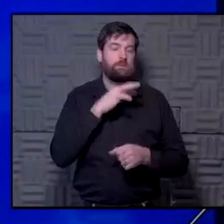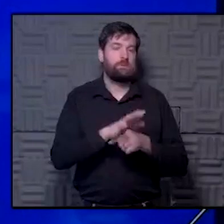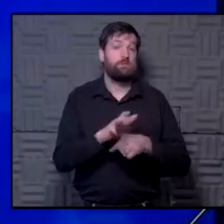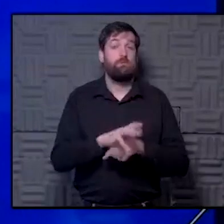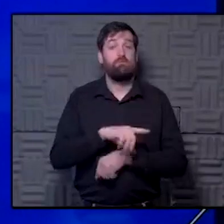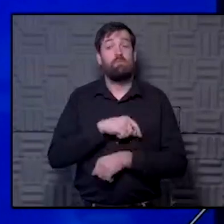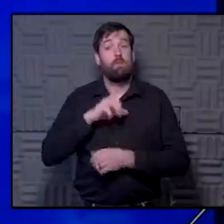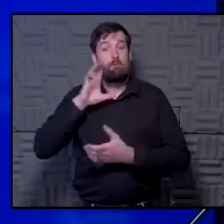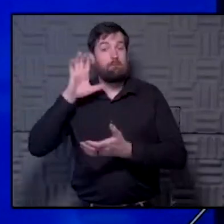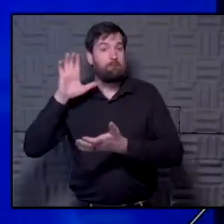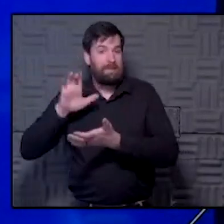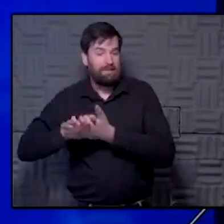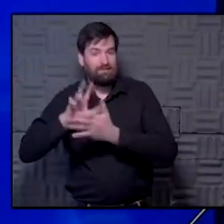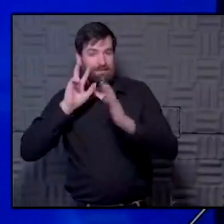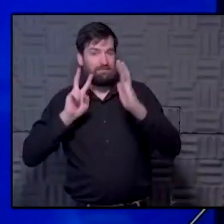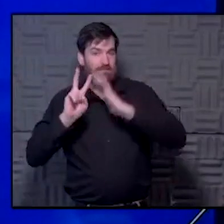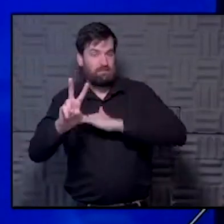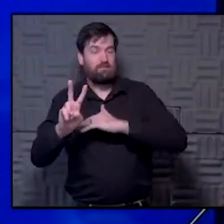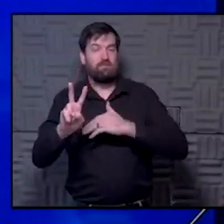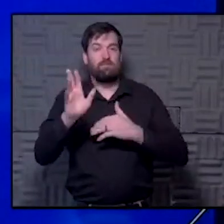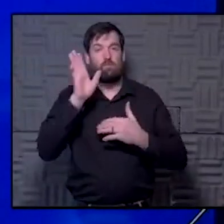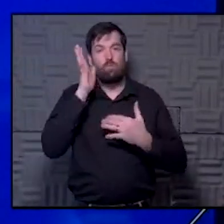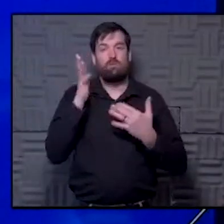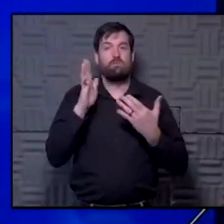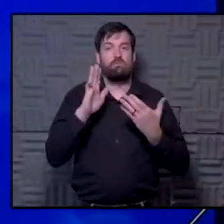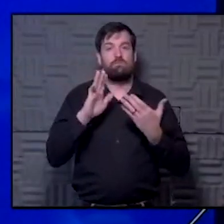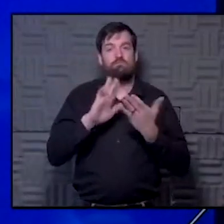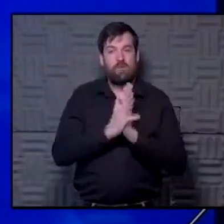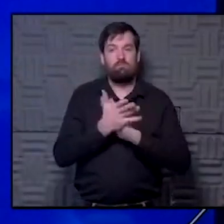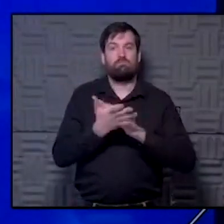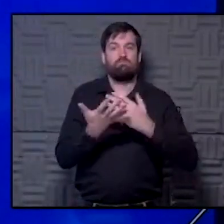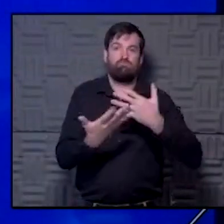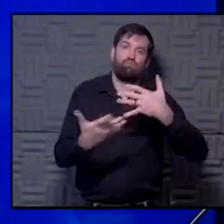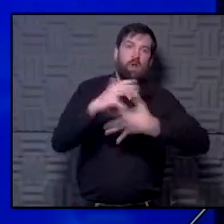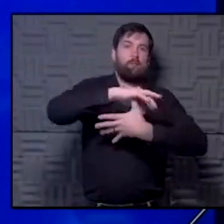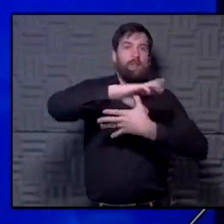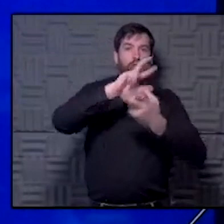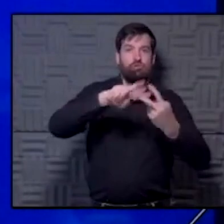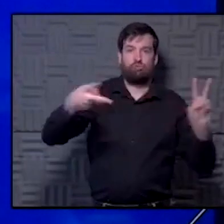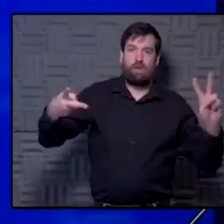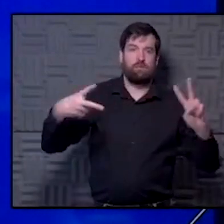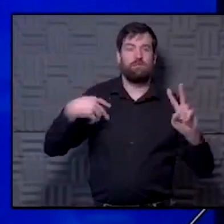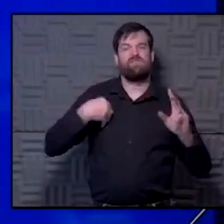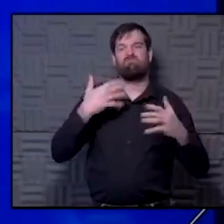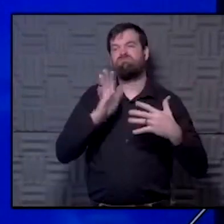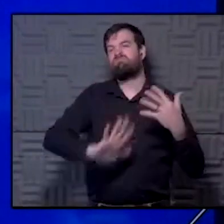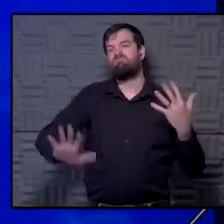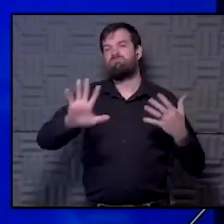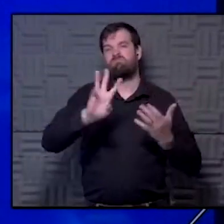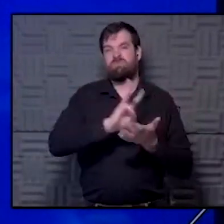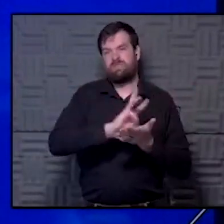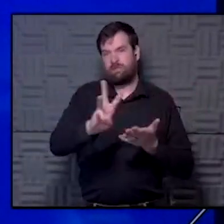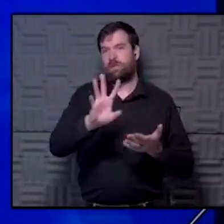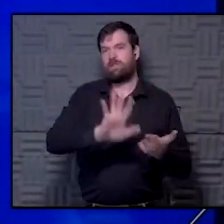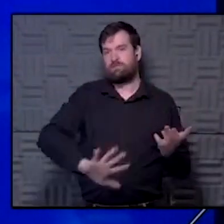or the belief, the projection is that it will be the primary strand here within 6 weeks or so.